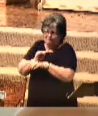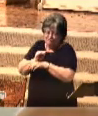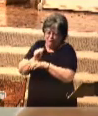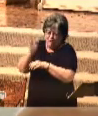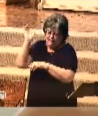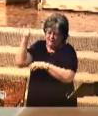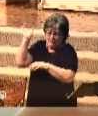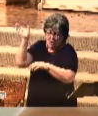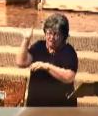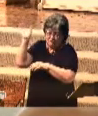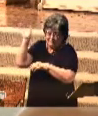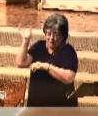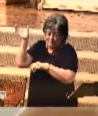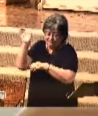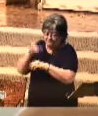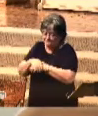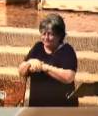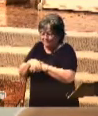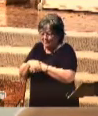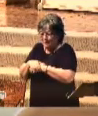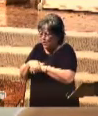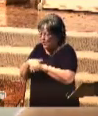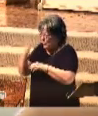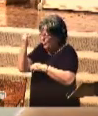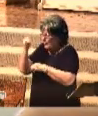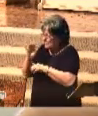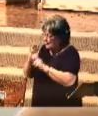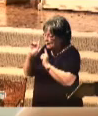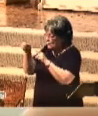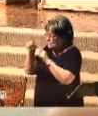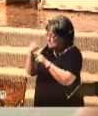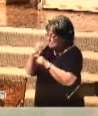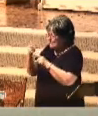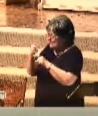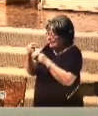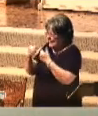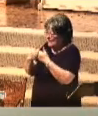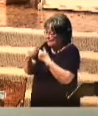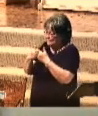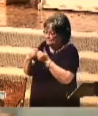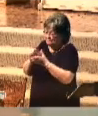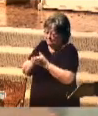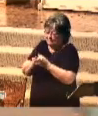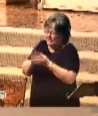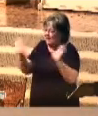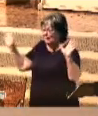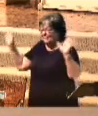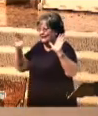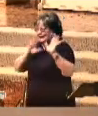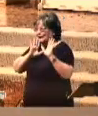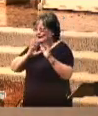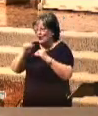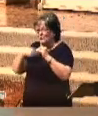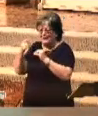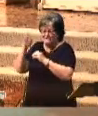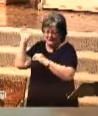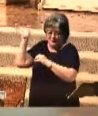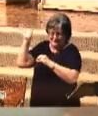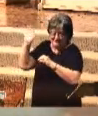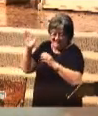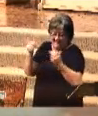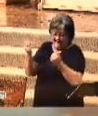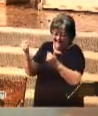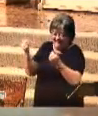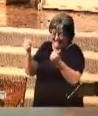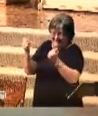Talk about a multitude. I don't know why they even go see that game with who's playing. But anyway, no harm, no foul.